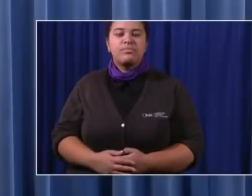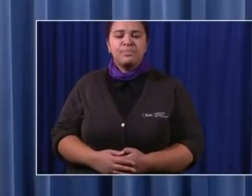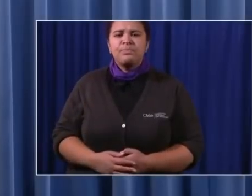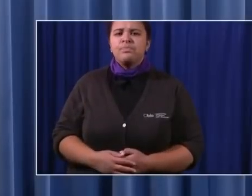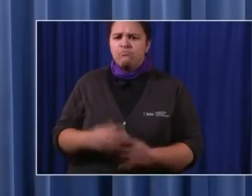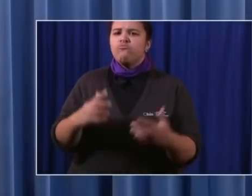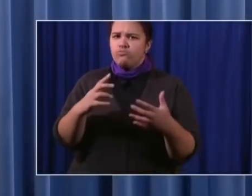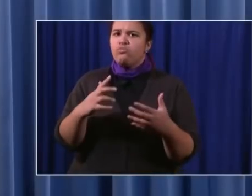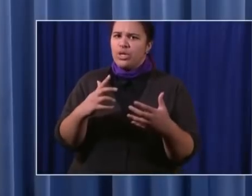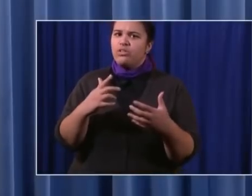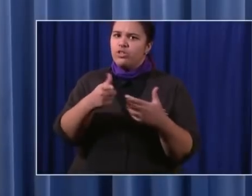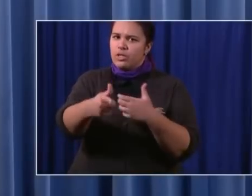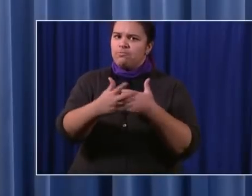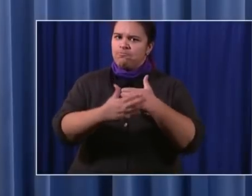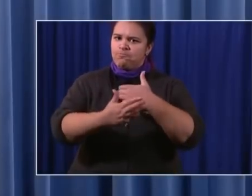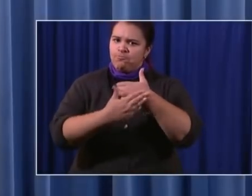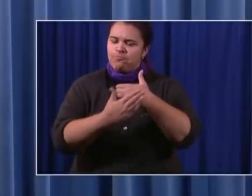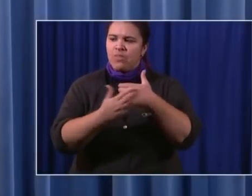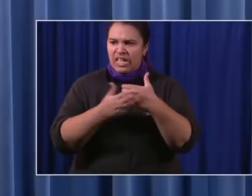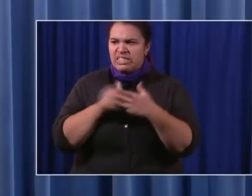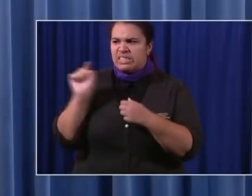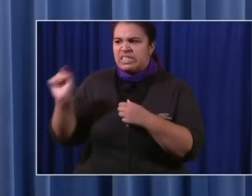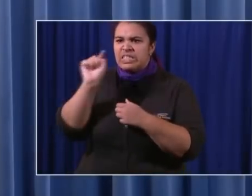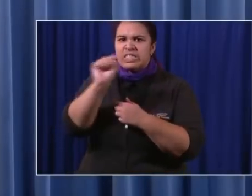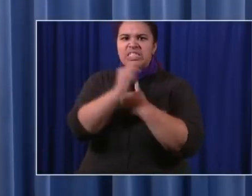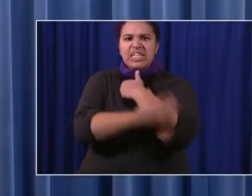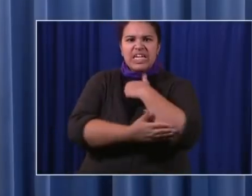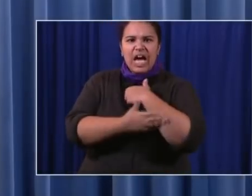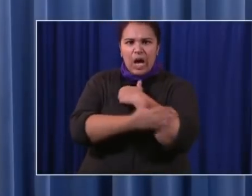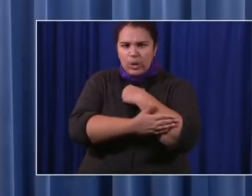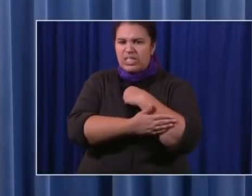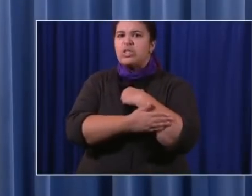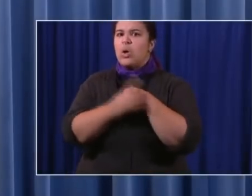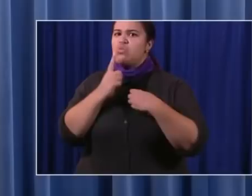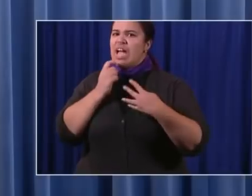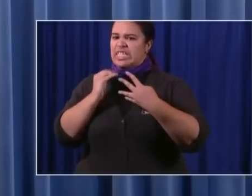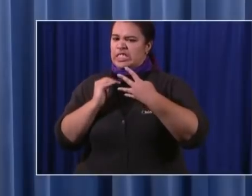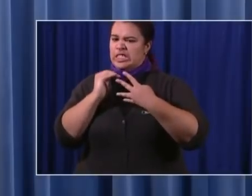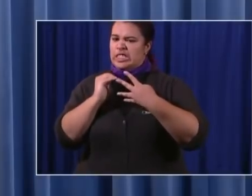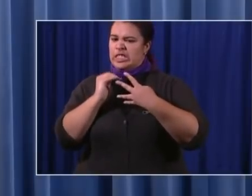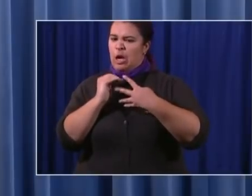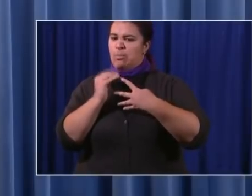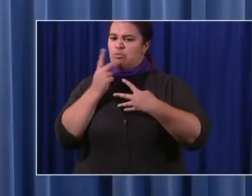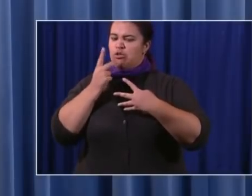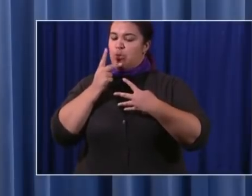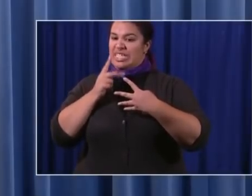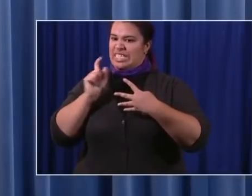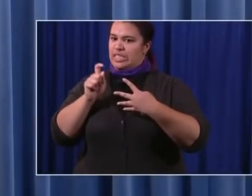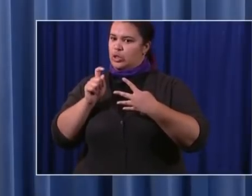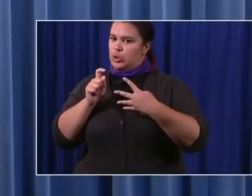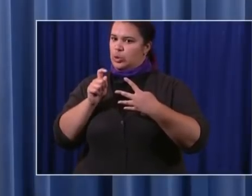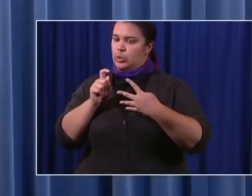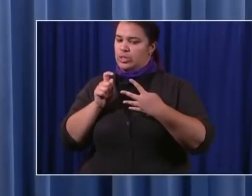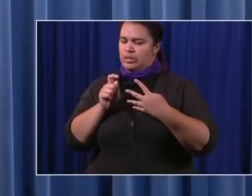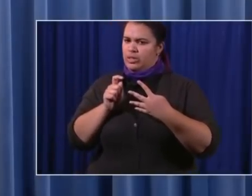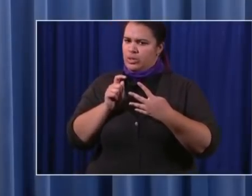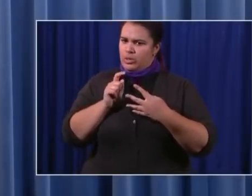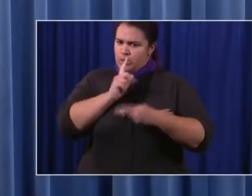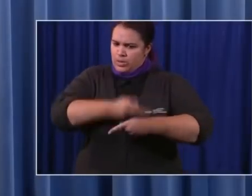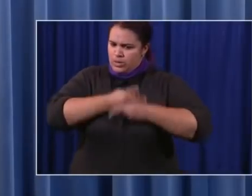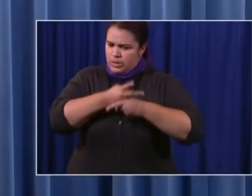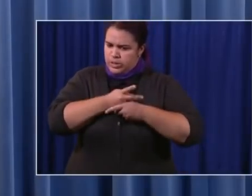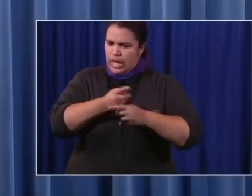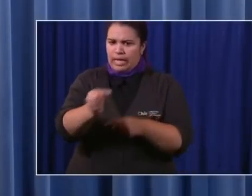becoming purple. You acknowledge that in Southwest Ohio that's been prevented. And I was just wondering what goes into place when a